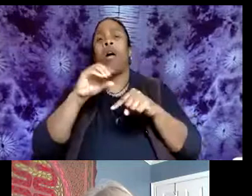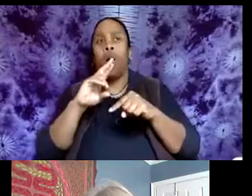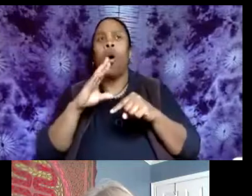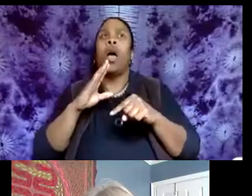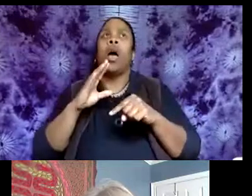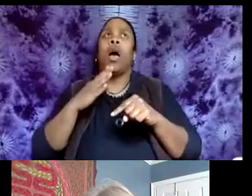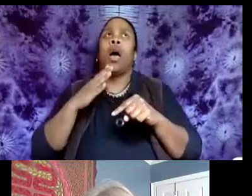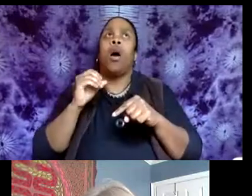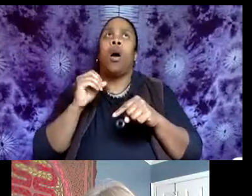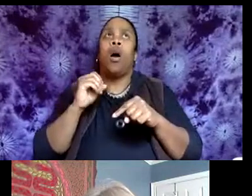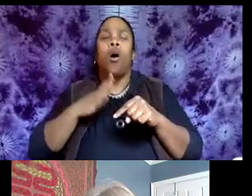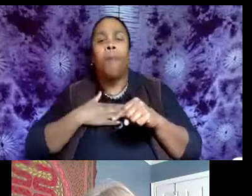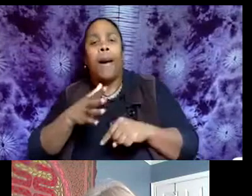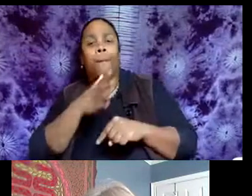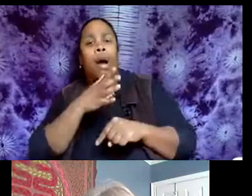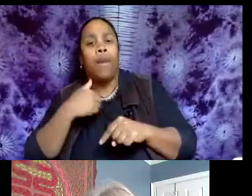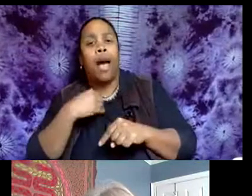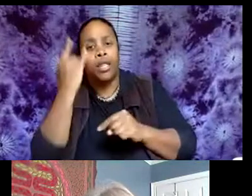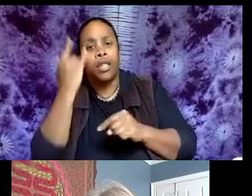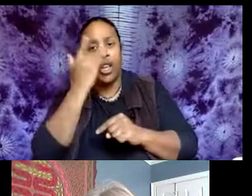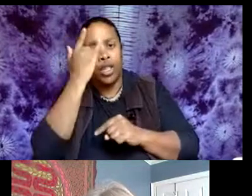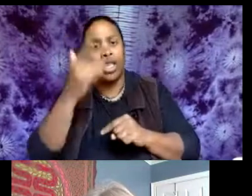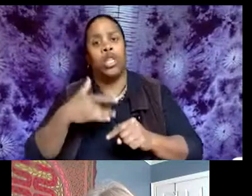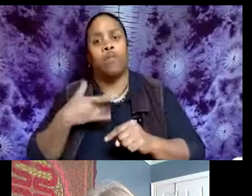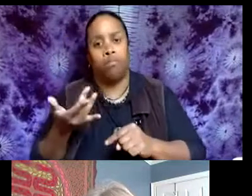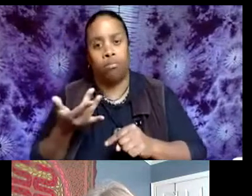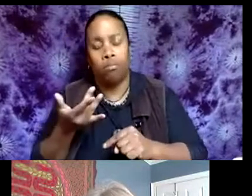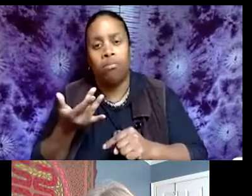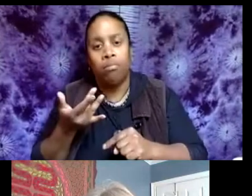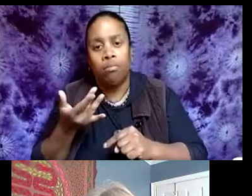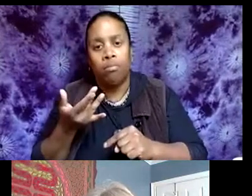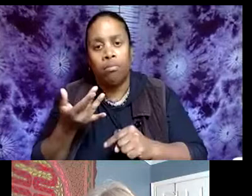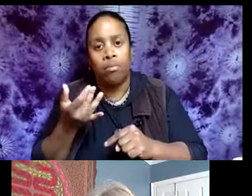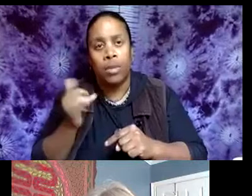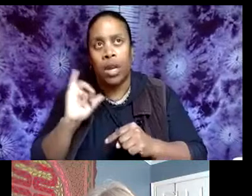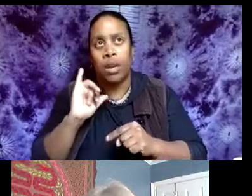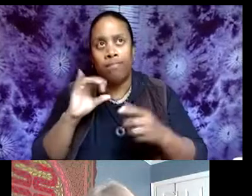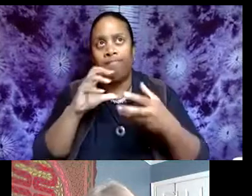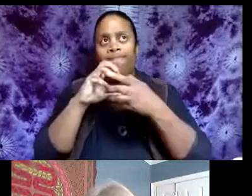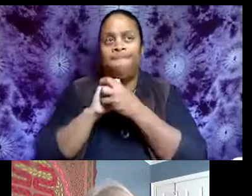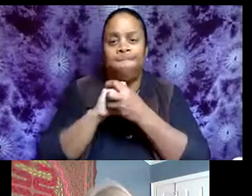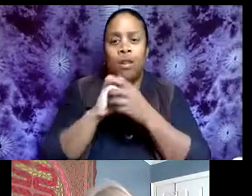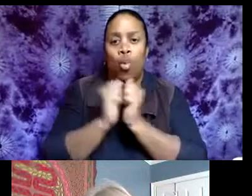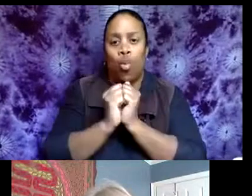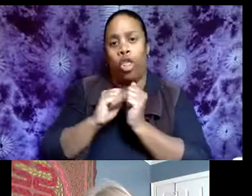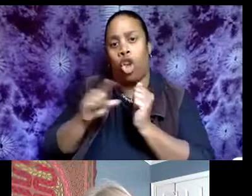narcissistic tendencies, and I'm in this enmeshed sort of relationship with her.